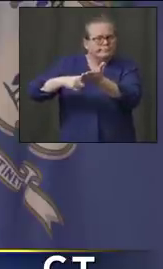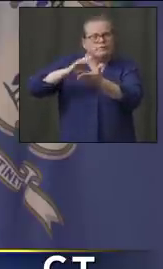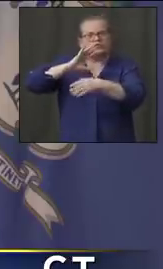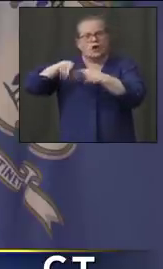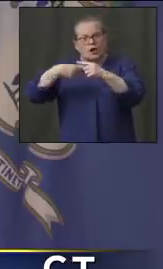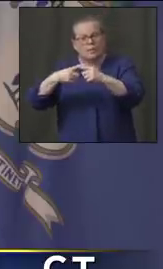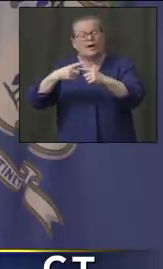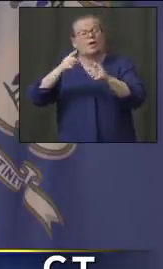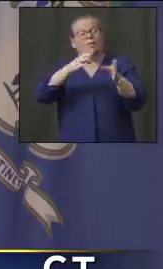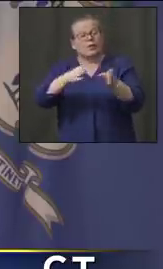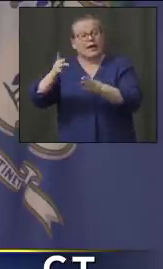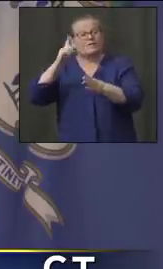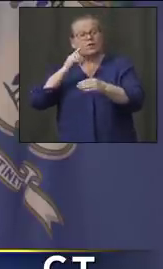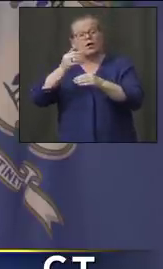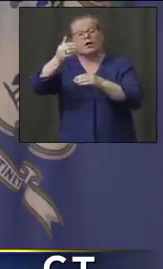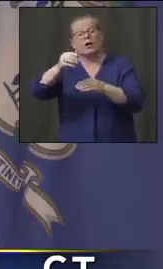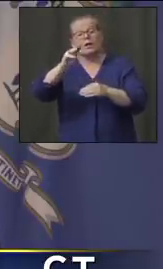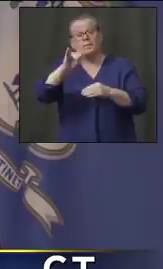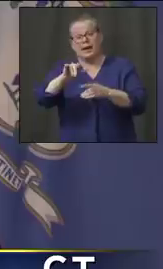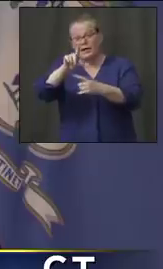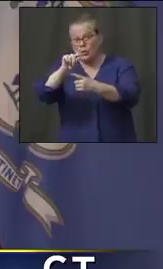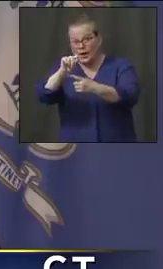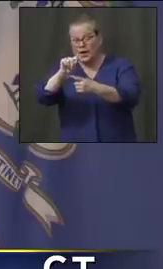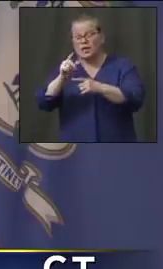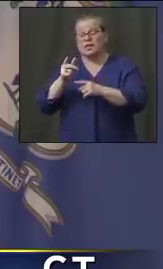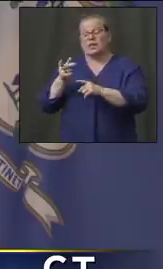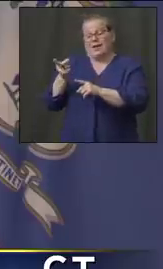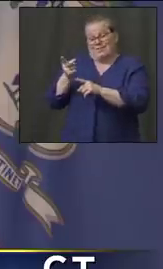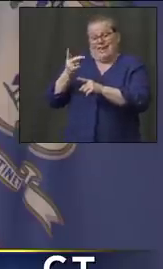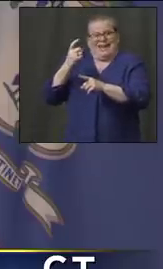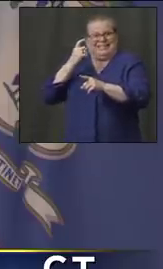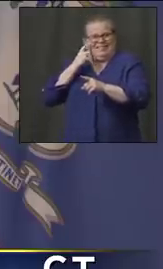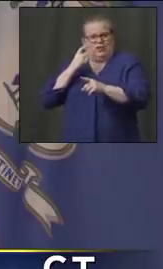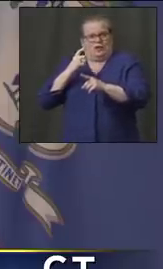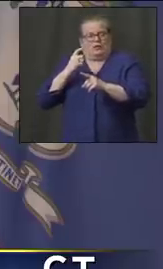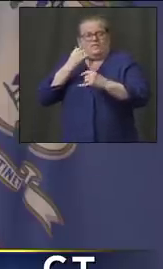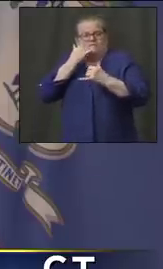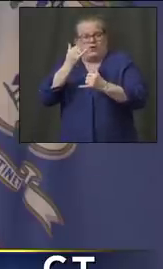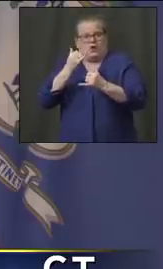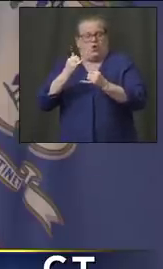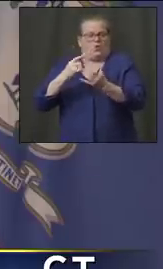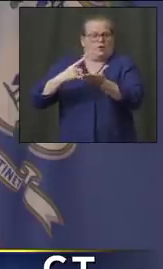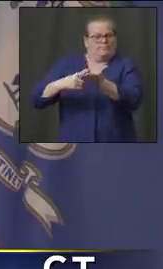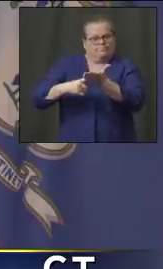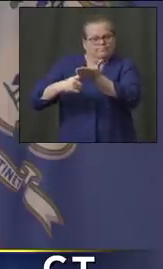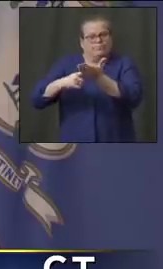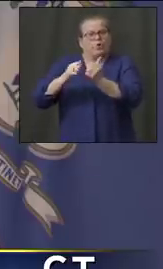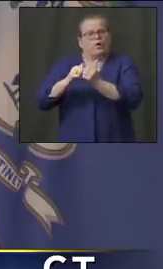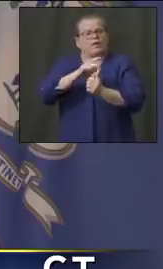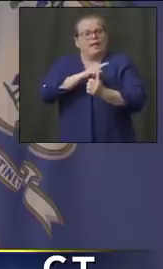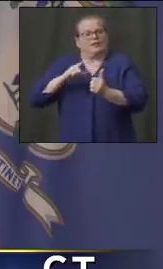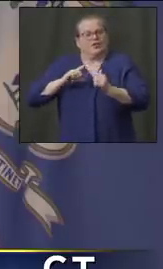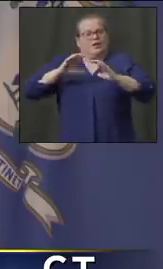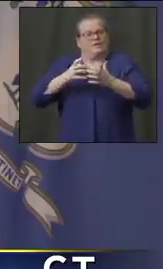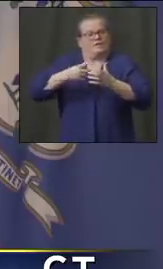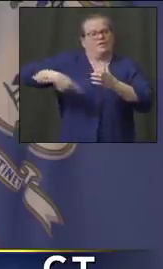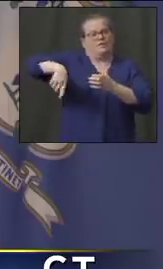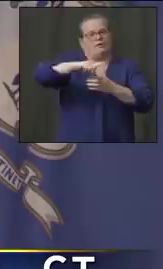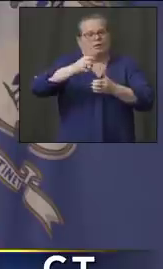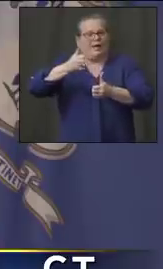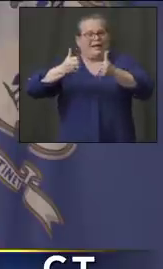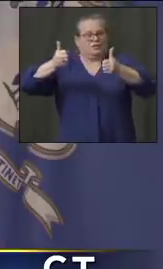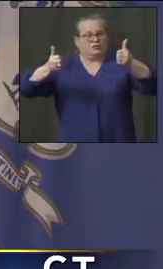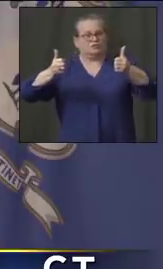off an exhaustive phone conference with the legislative leadership as well as we try and work our way through